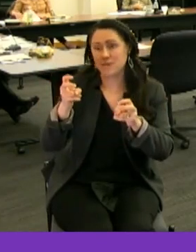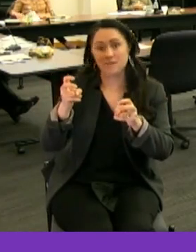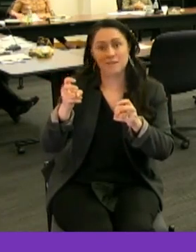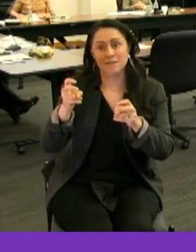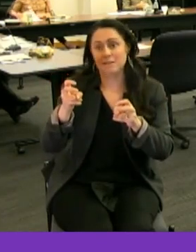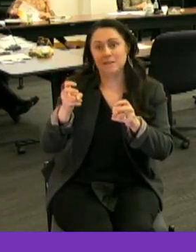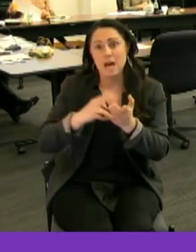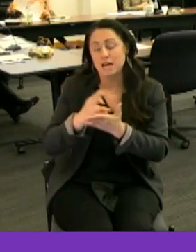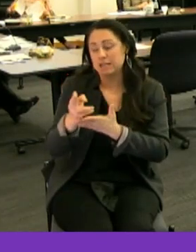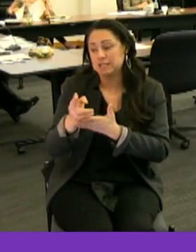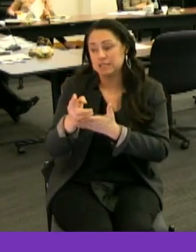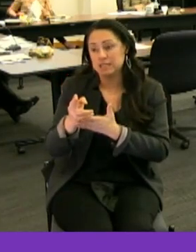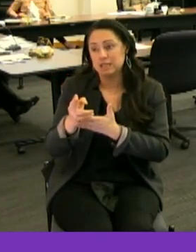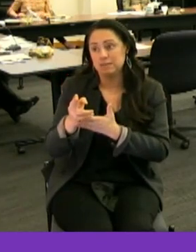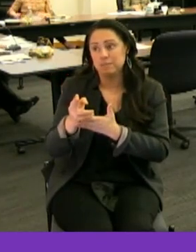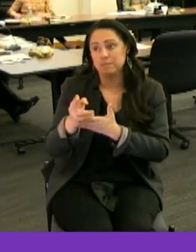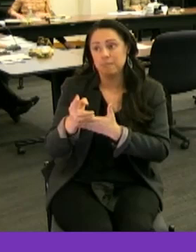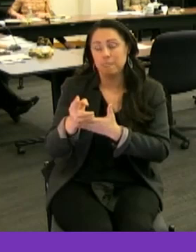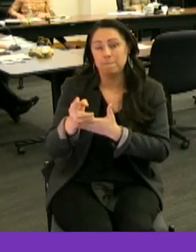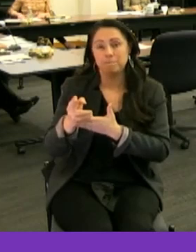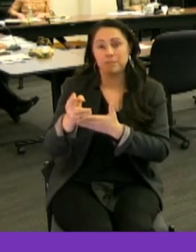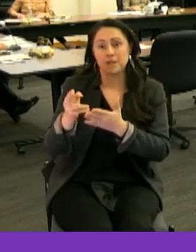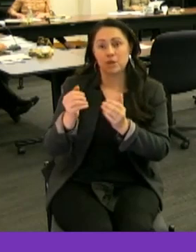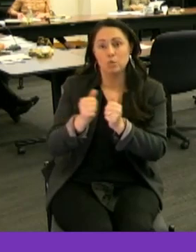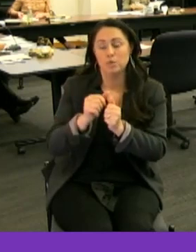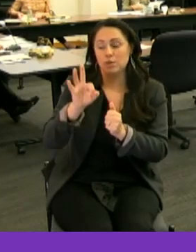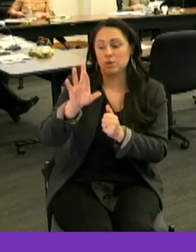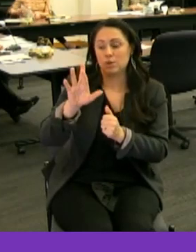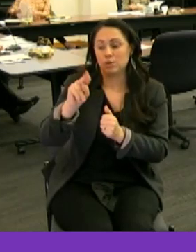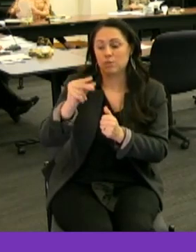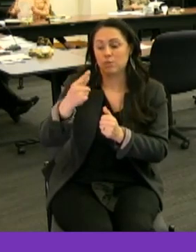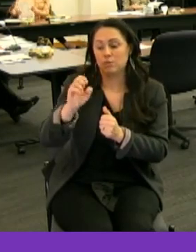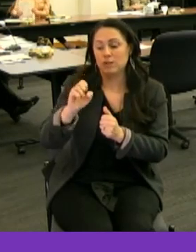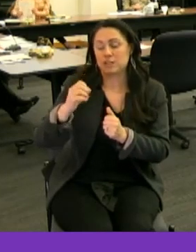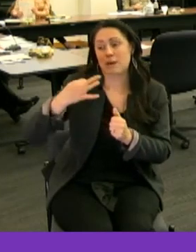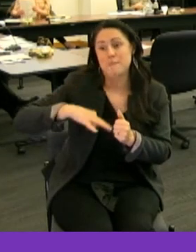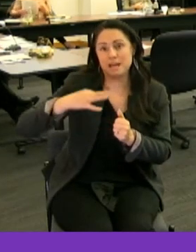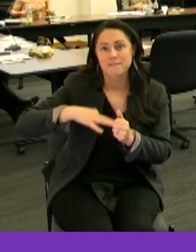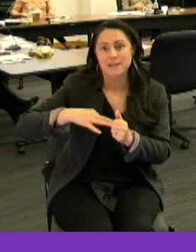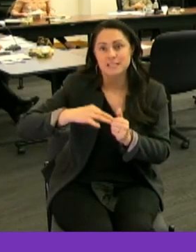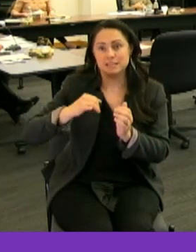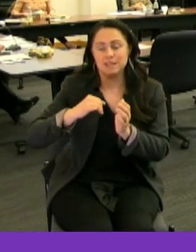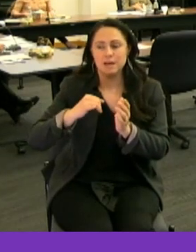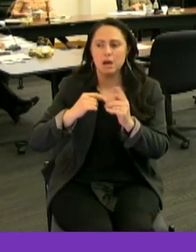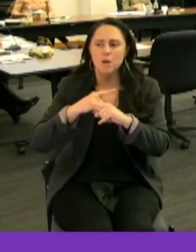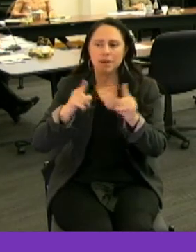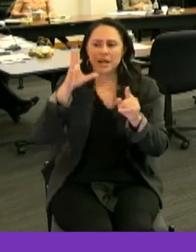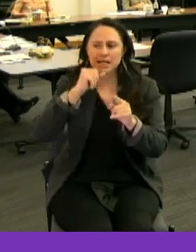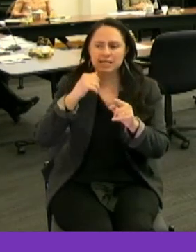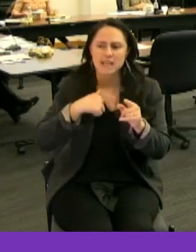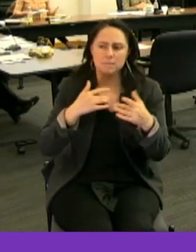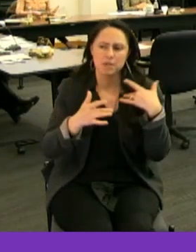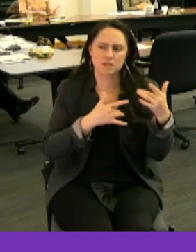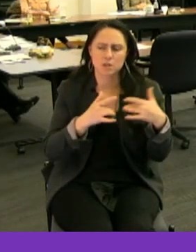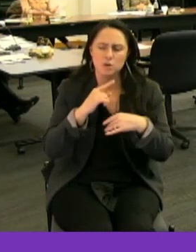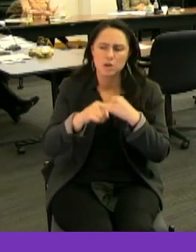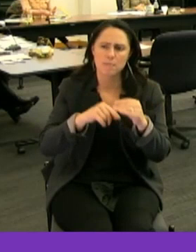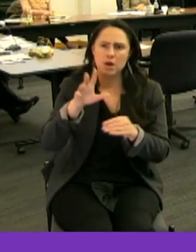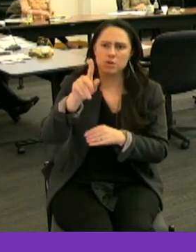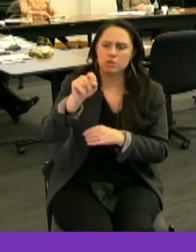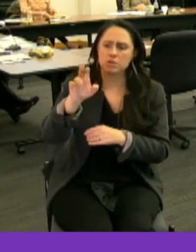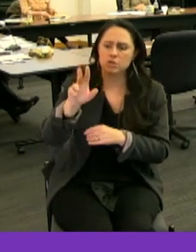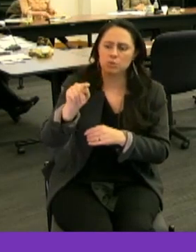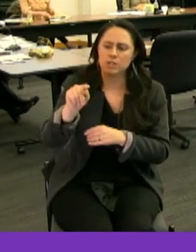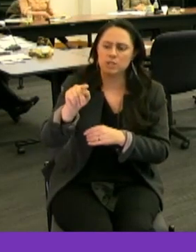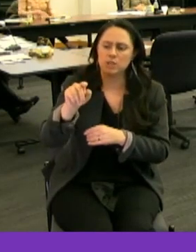say fringe benefits, but I guess that's what it's identified and labeled as. But I guess I'm concerned about tuition